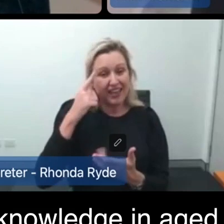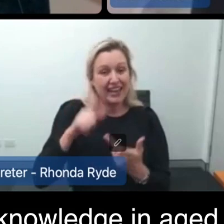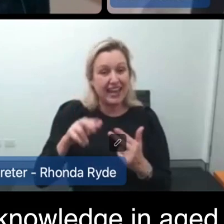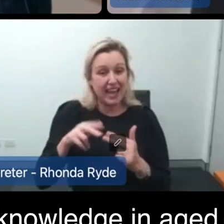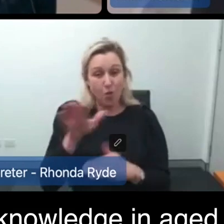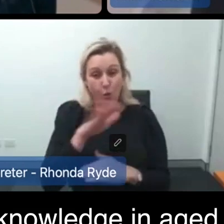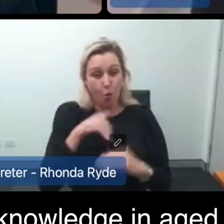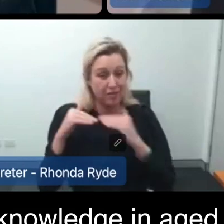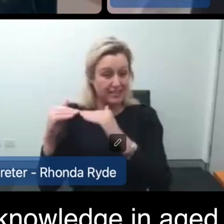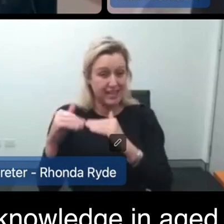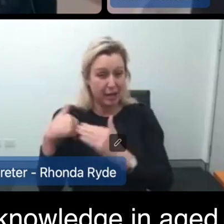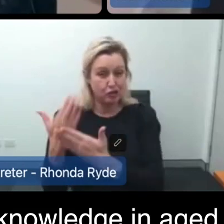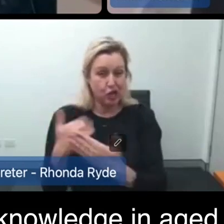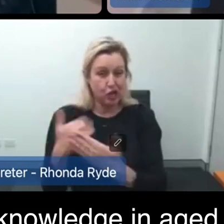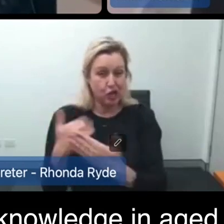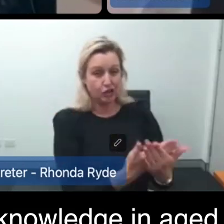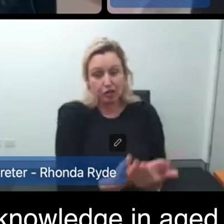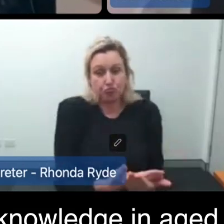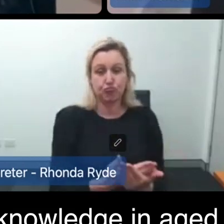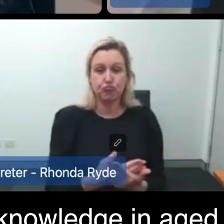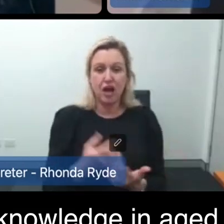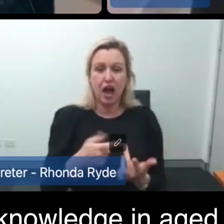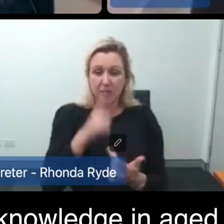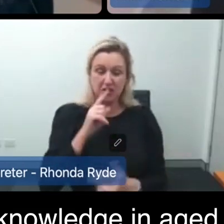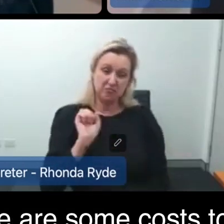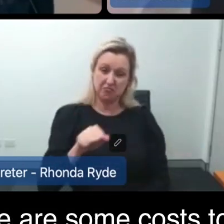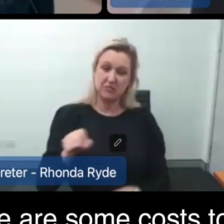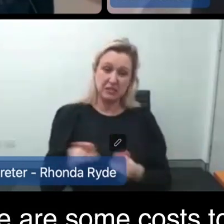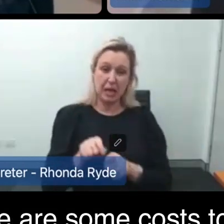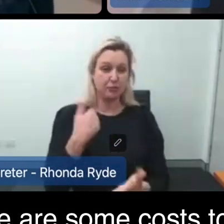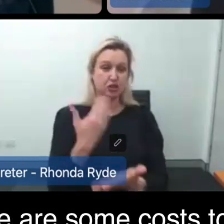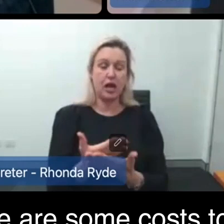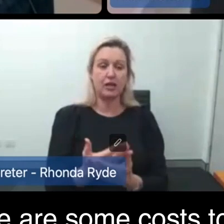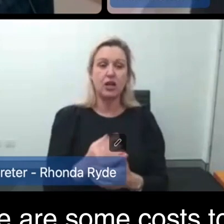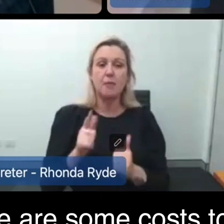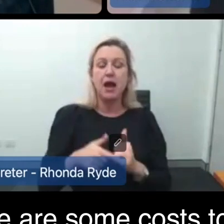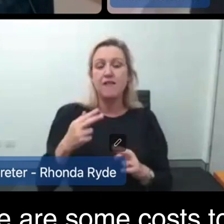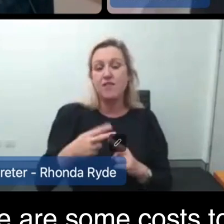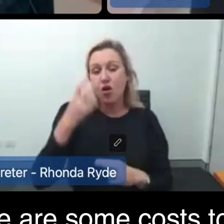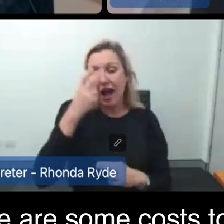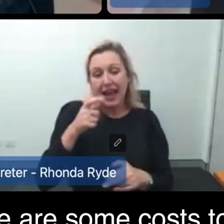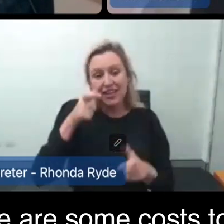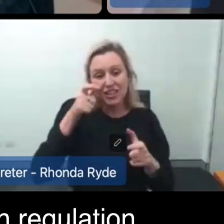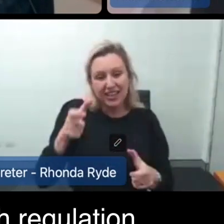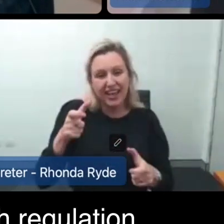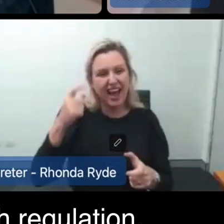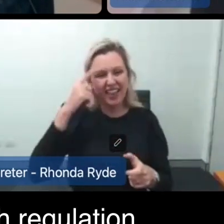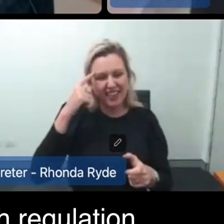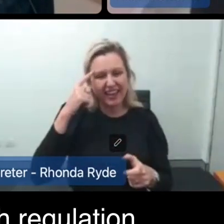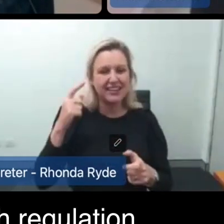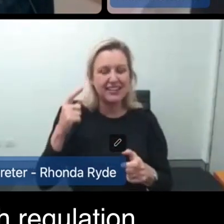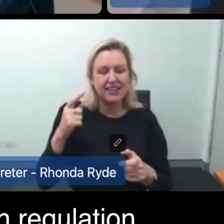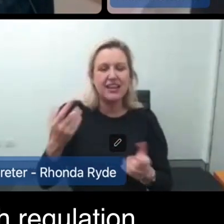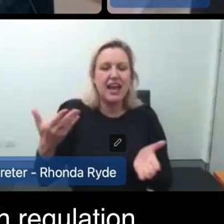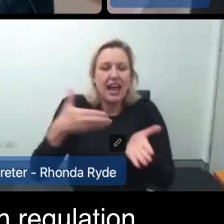well. And so I suppose one thing to acknowledge in aged care is that it is regulated, and there are some costs to providers